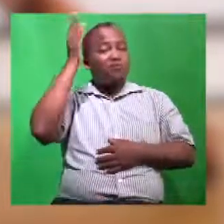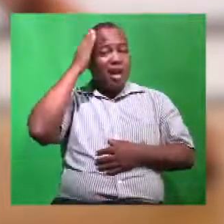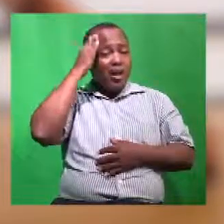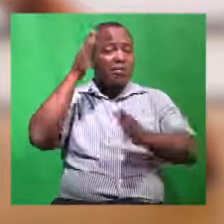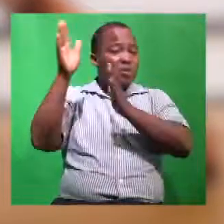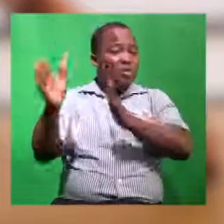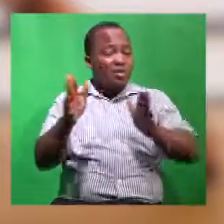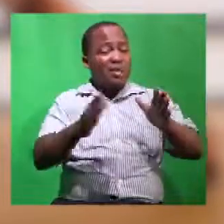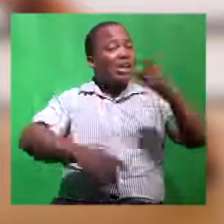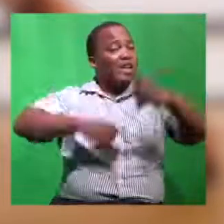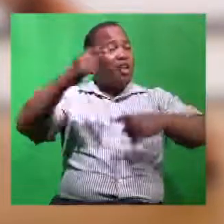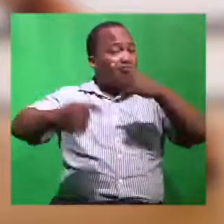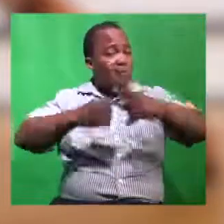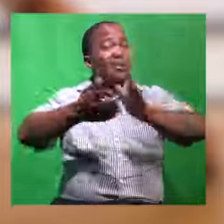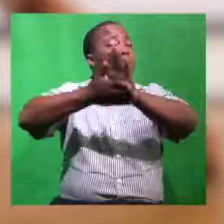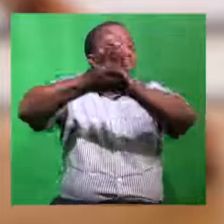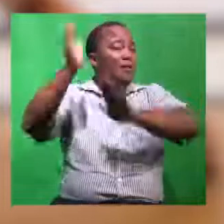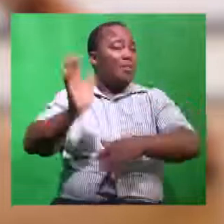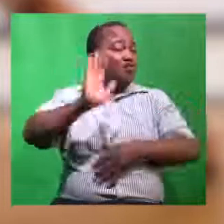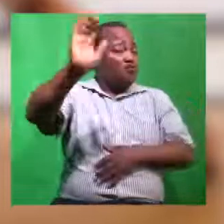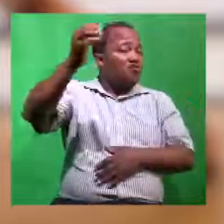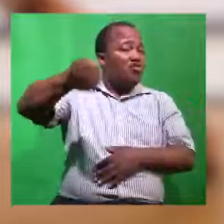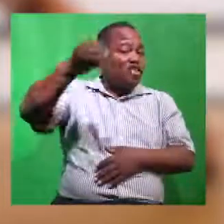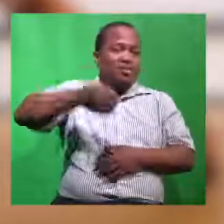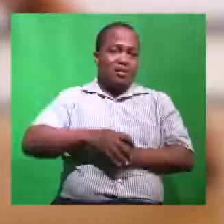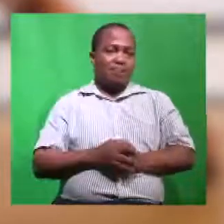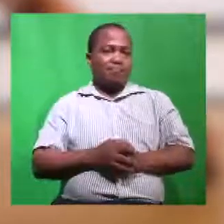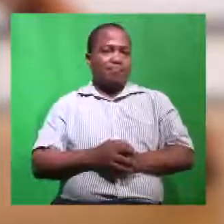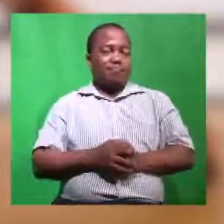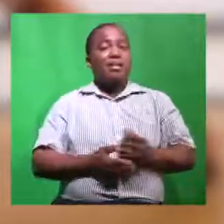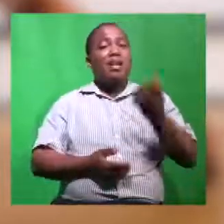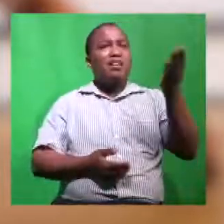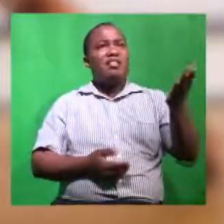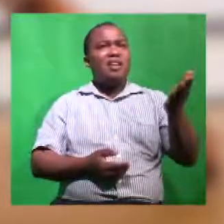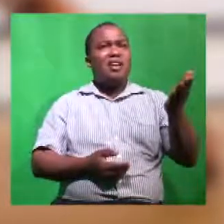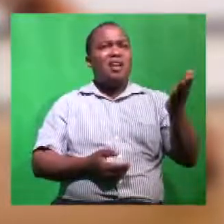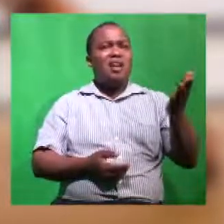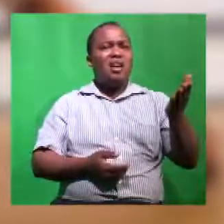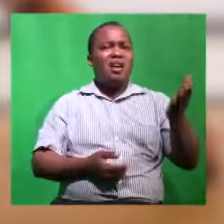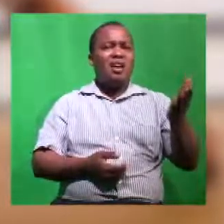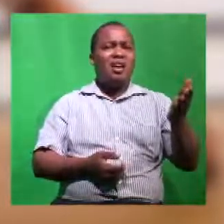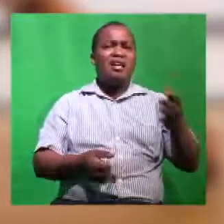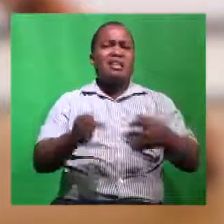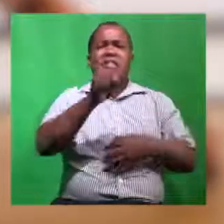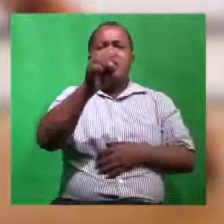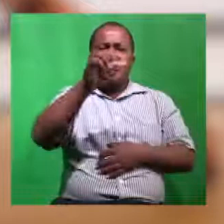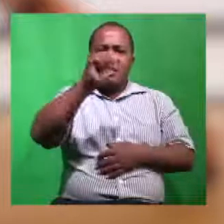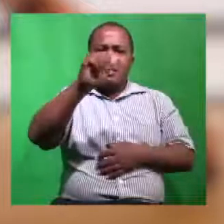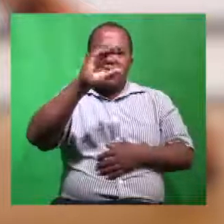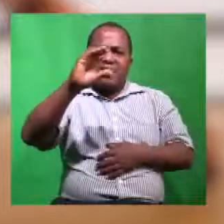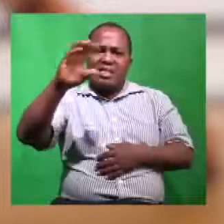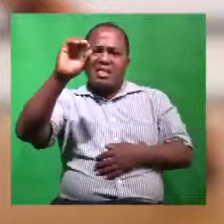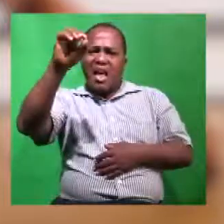the programs of development has to be established. The problem like SACCOs, we can see SACCOs